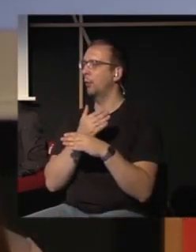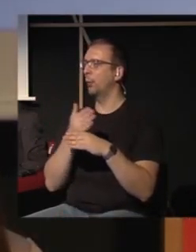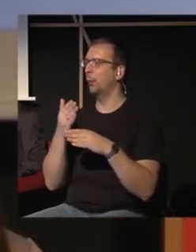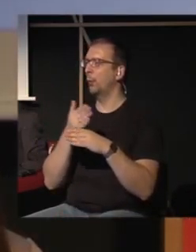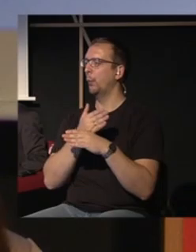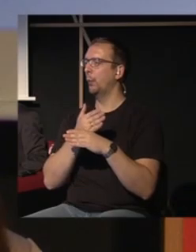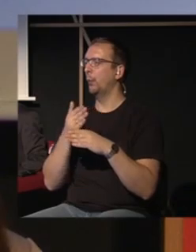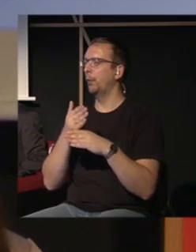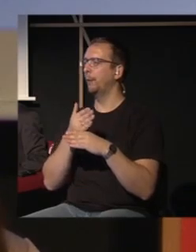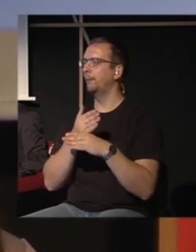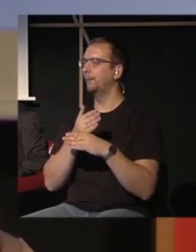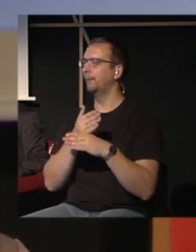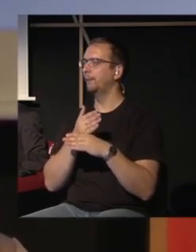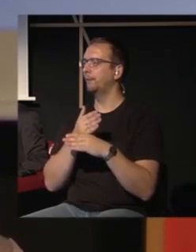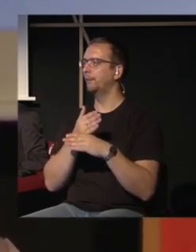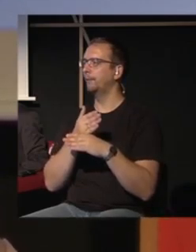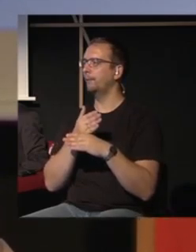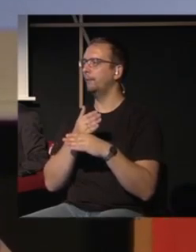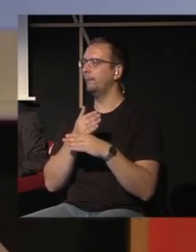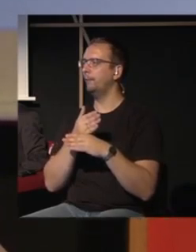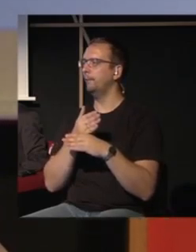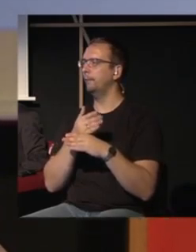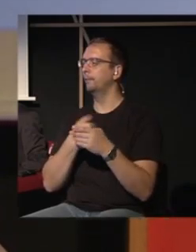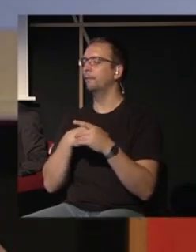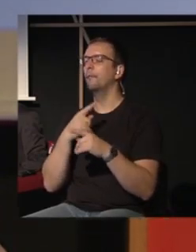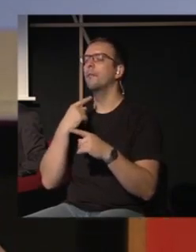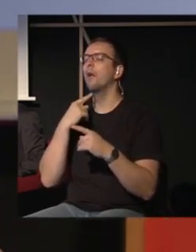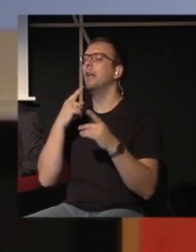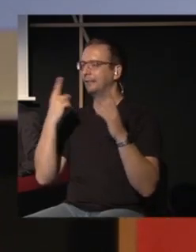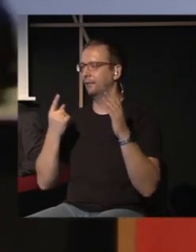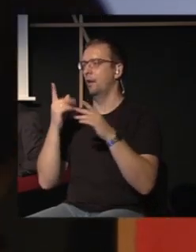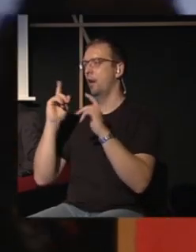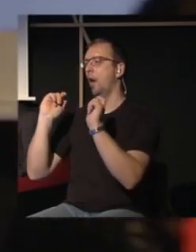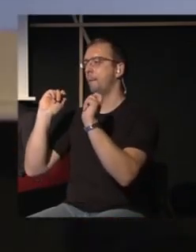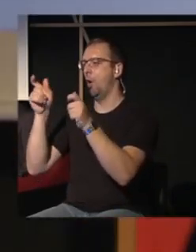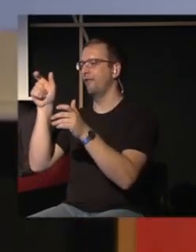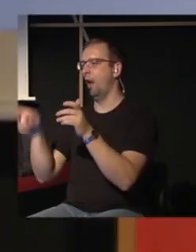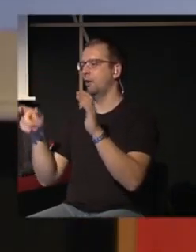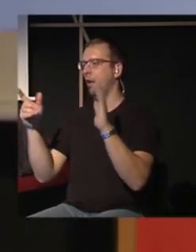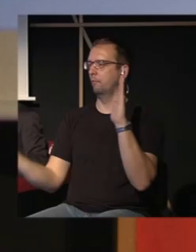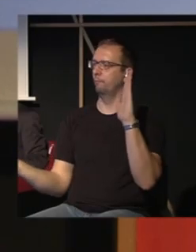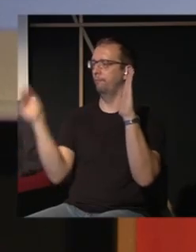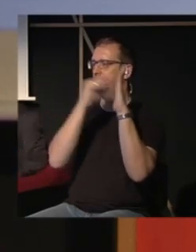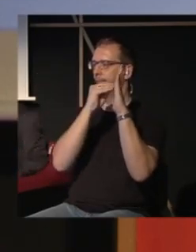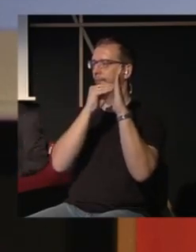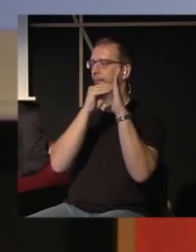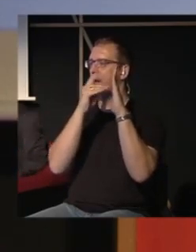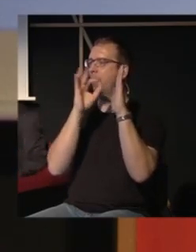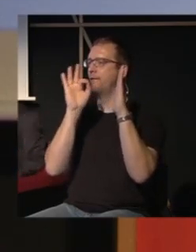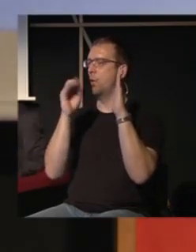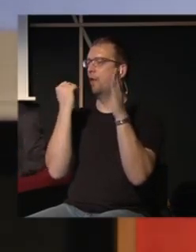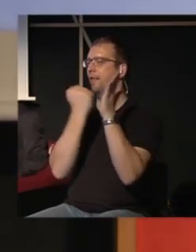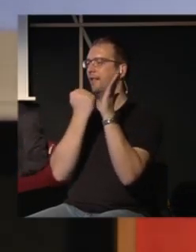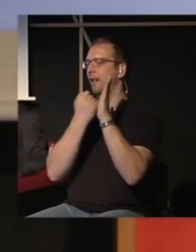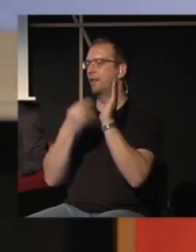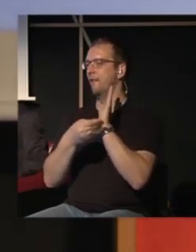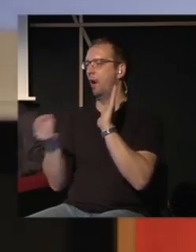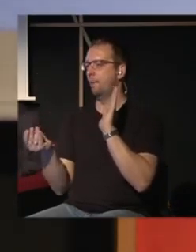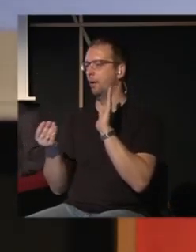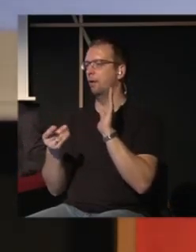licensing regulations. So the club Dinamo Zagreb decided to appoint me as a DAO, but not just because